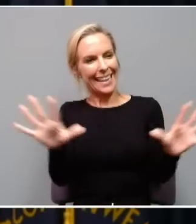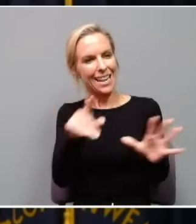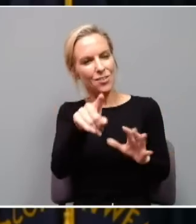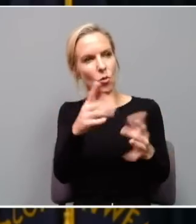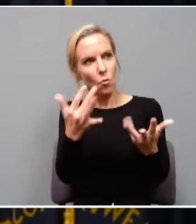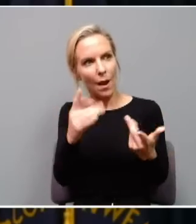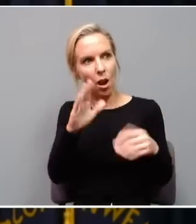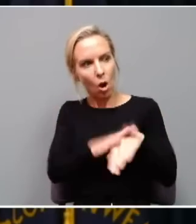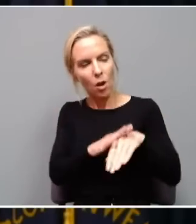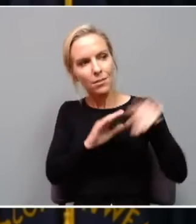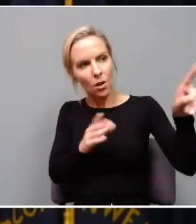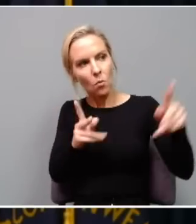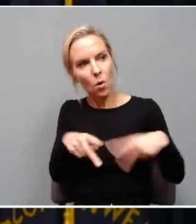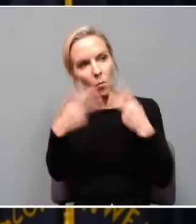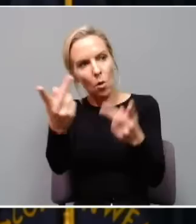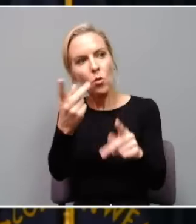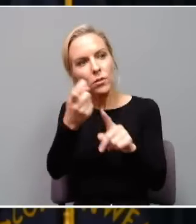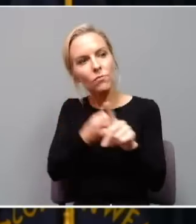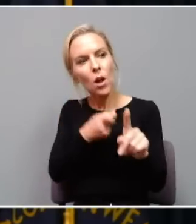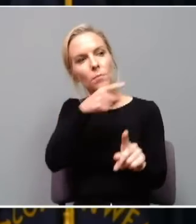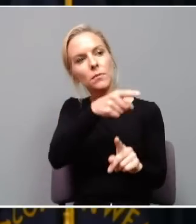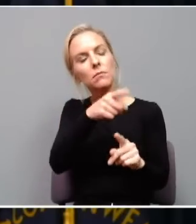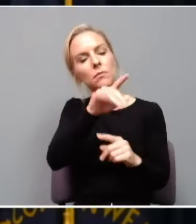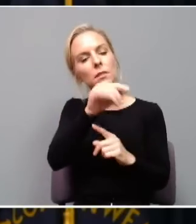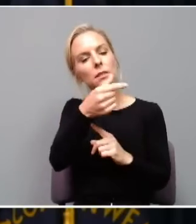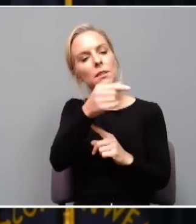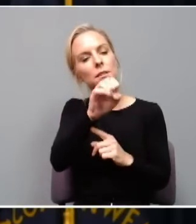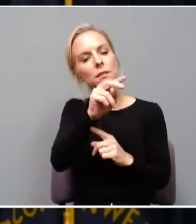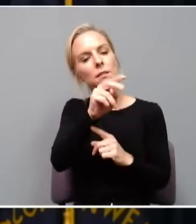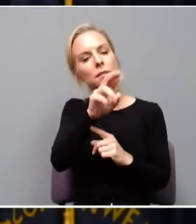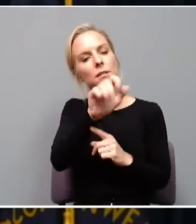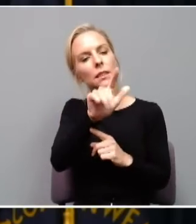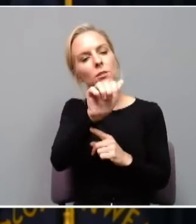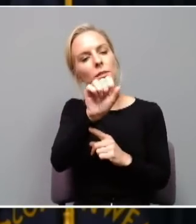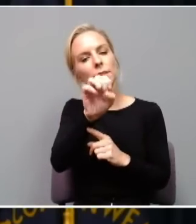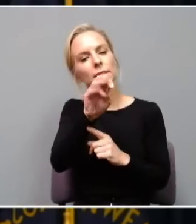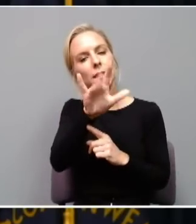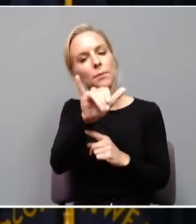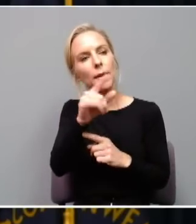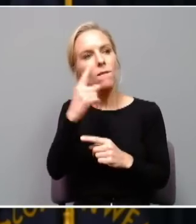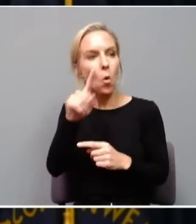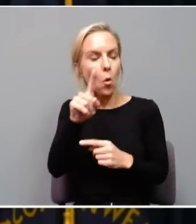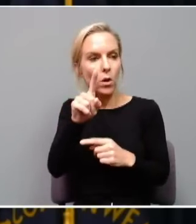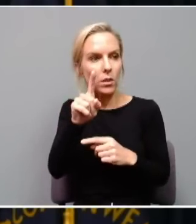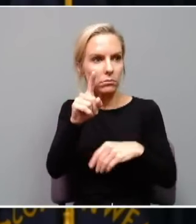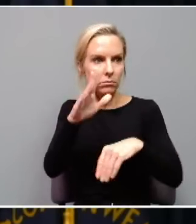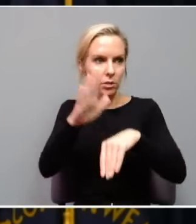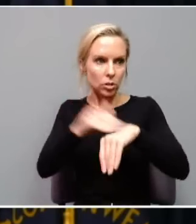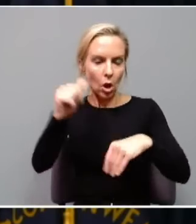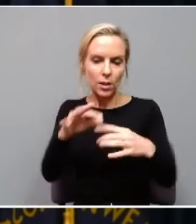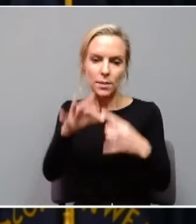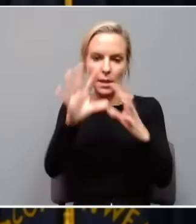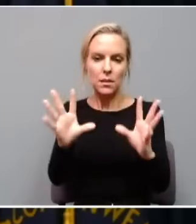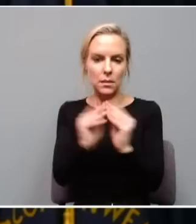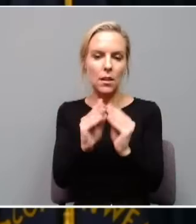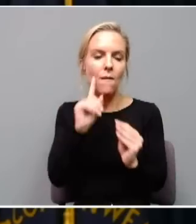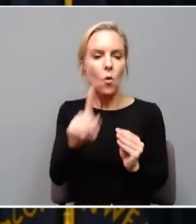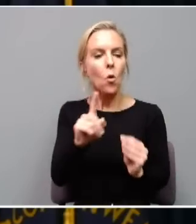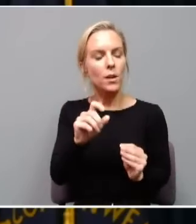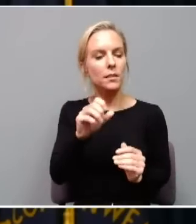Assembly with some details regarding calling a special session for staffing issues in healthcare.